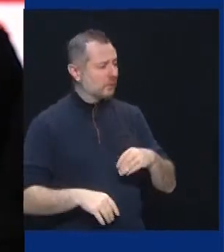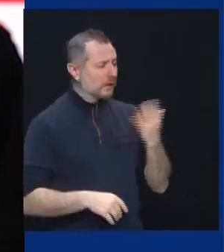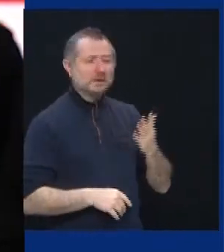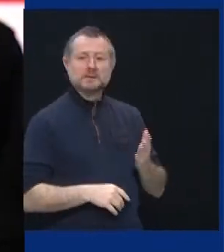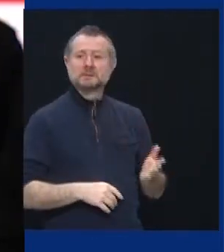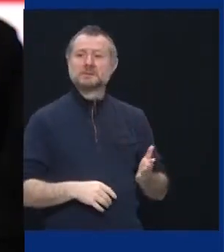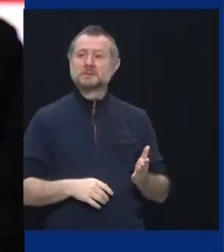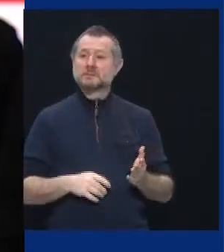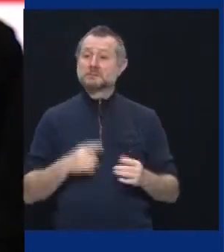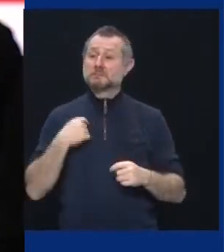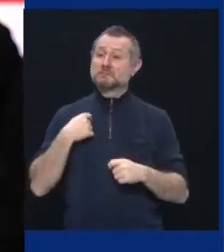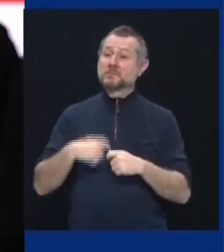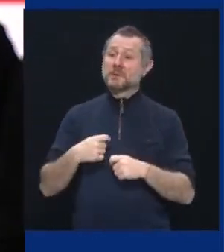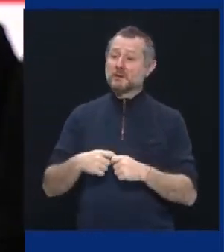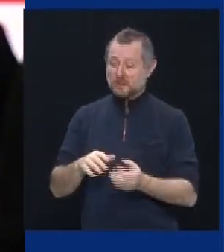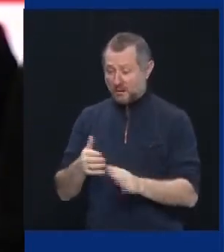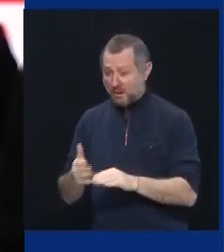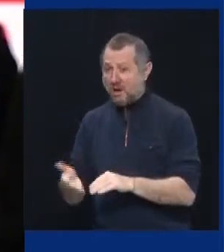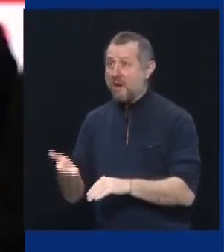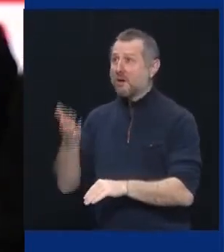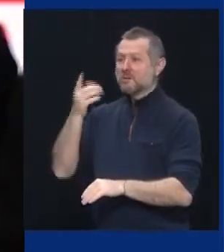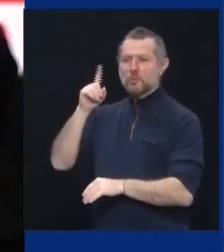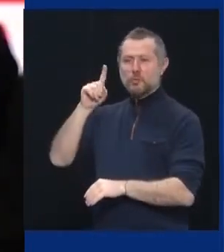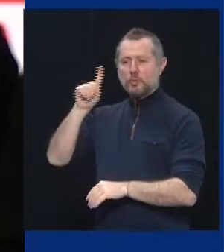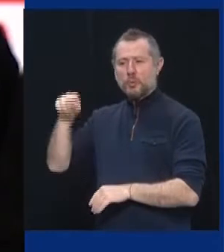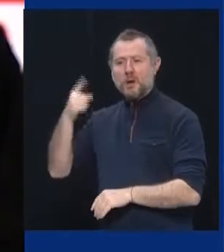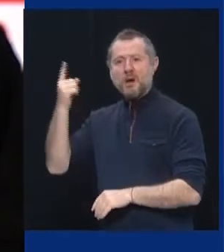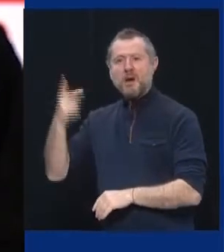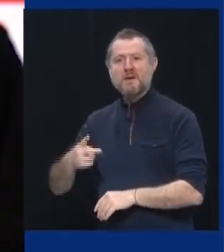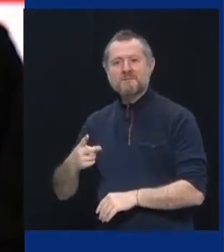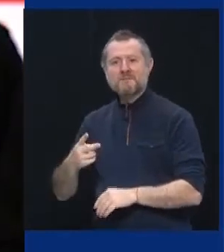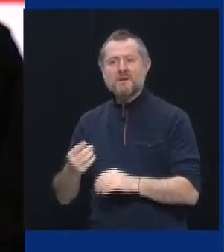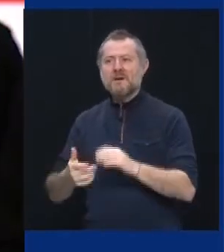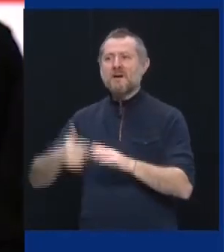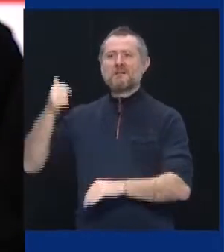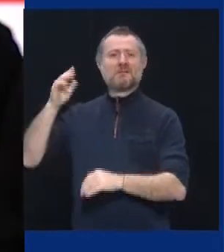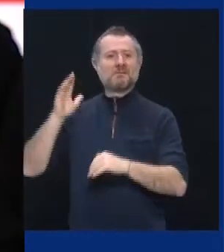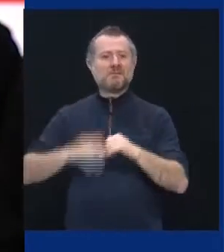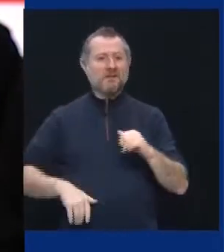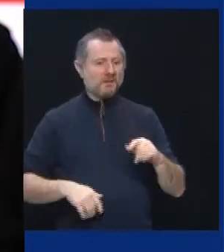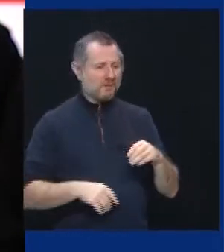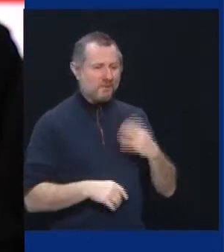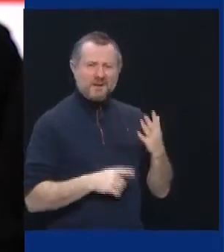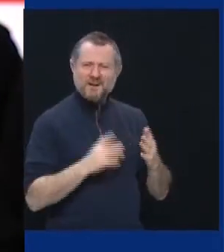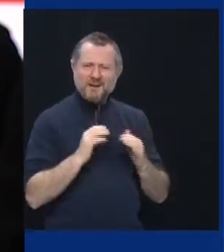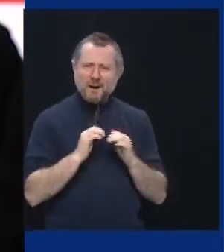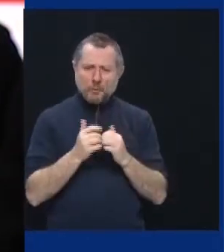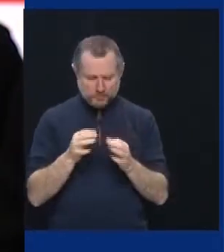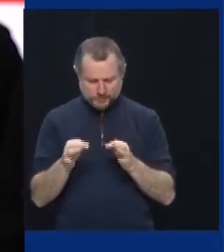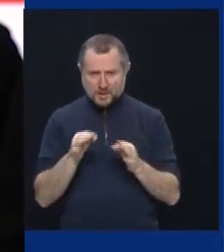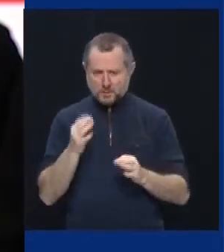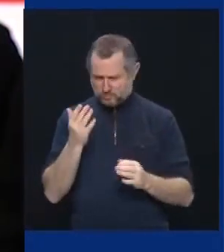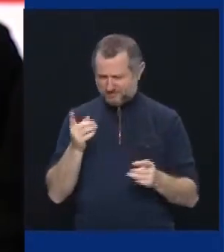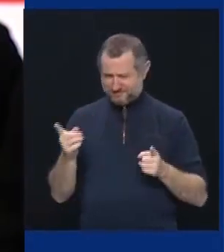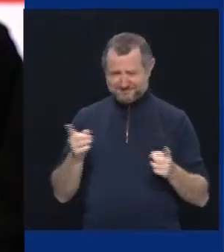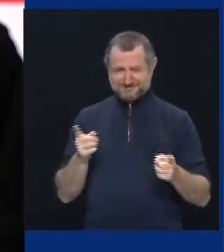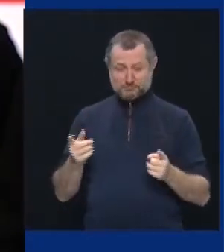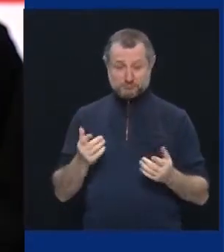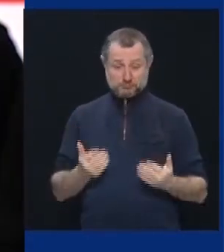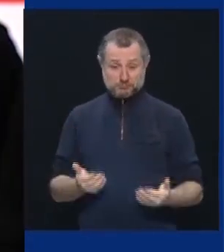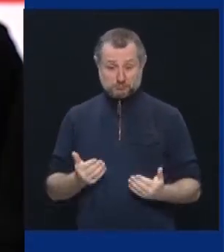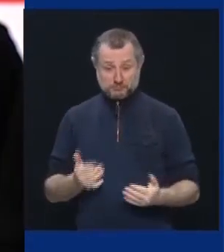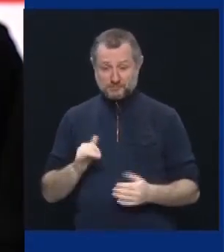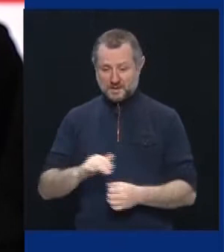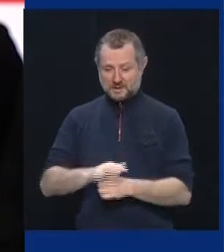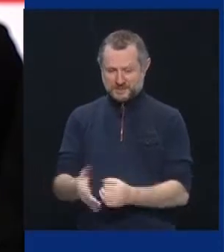Hispanics died at 1.5 times the rate of whites. How do you explain that? Same virus. Because